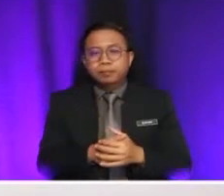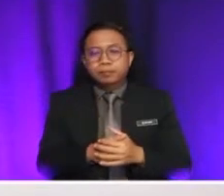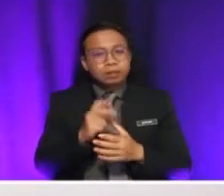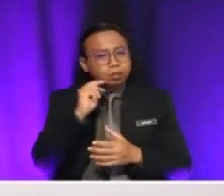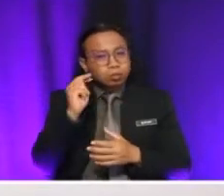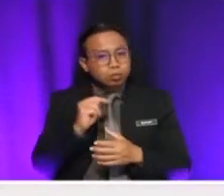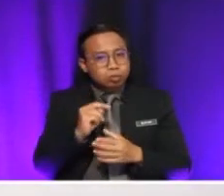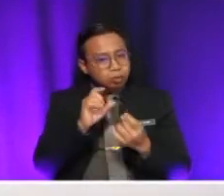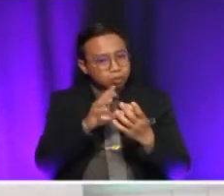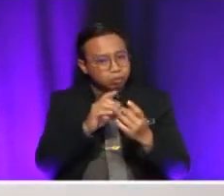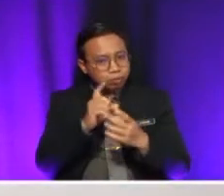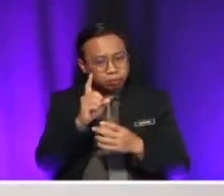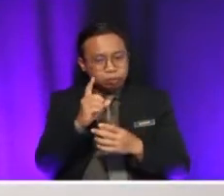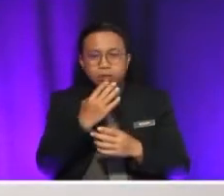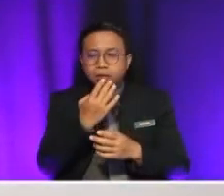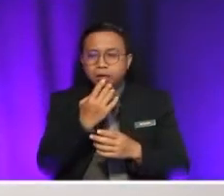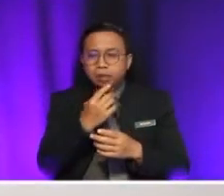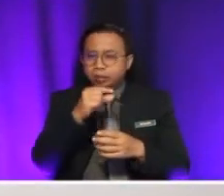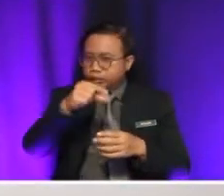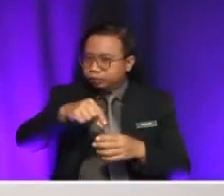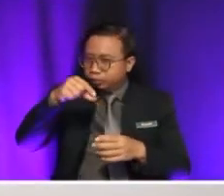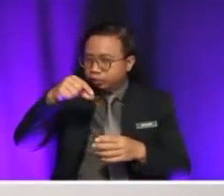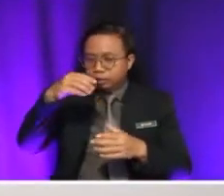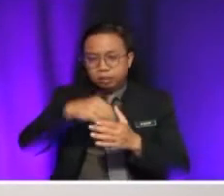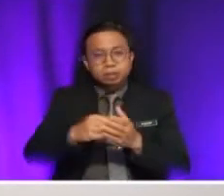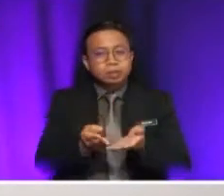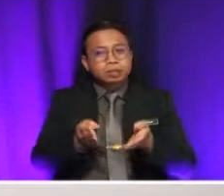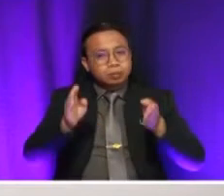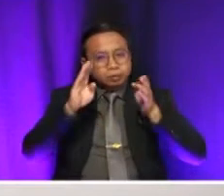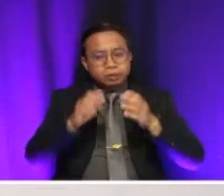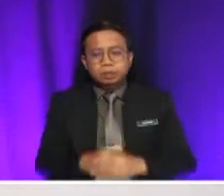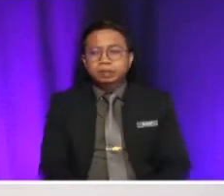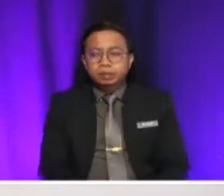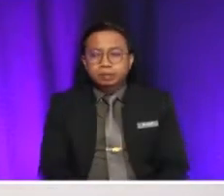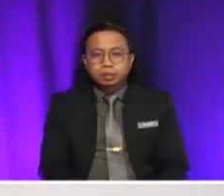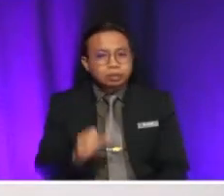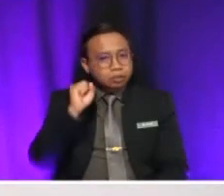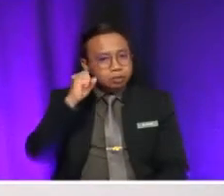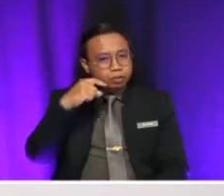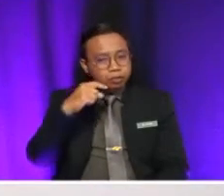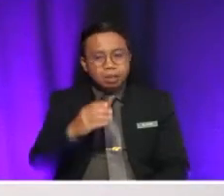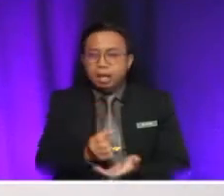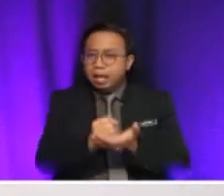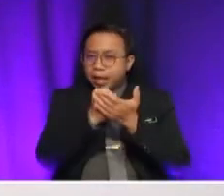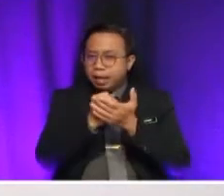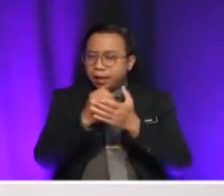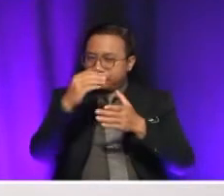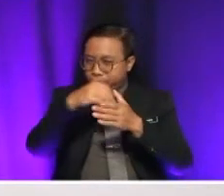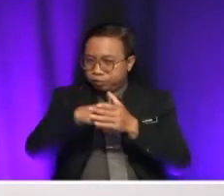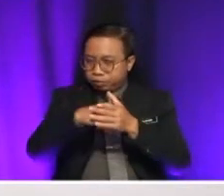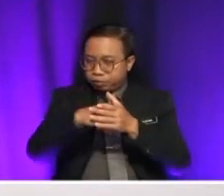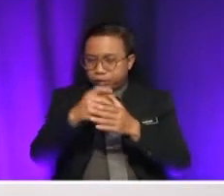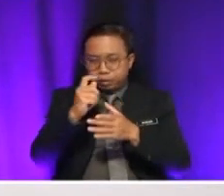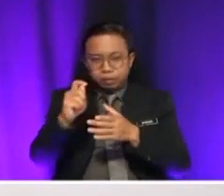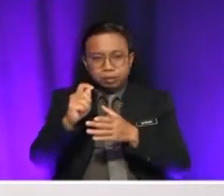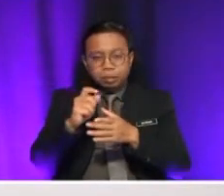responding, you get one coloured stick in your basket. Okay, so my assistant here, Shafika, will help me to put in the